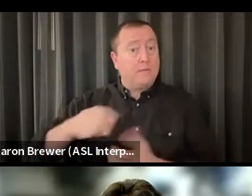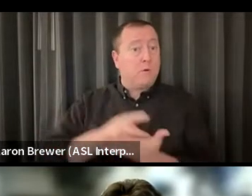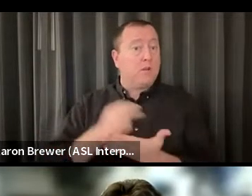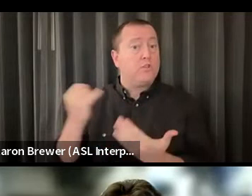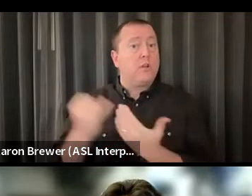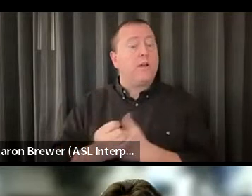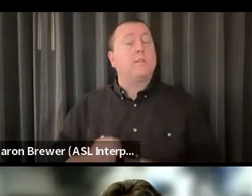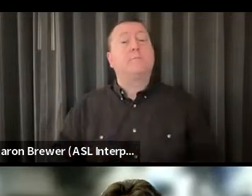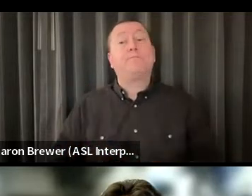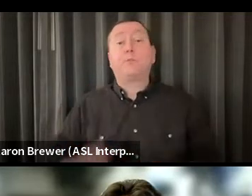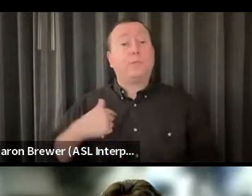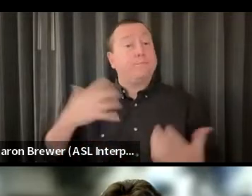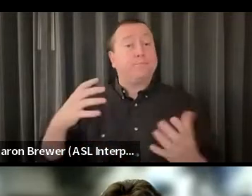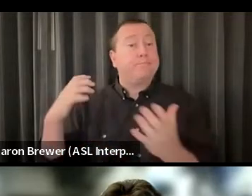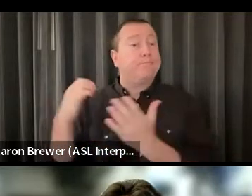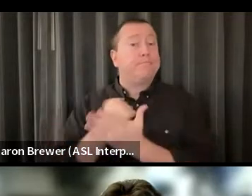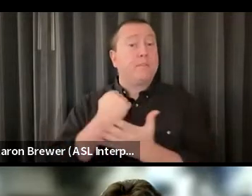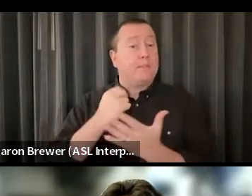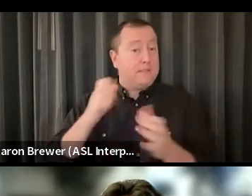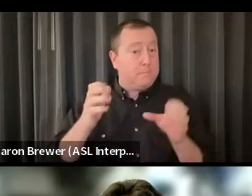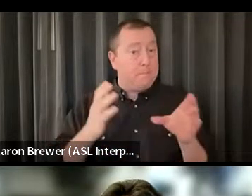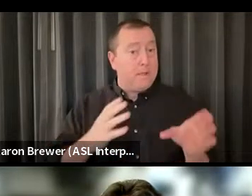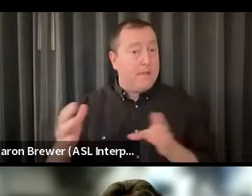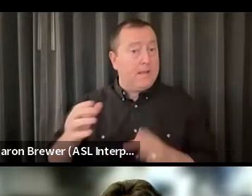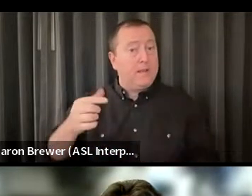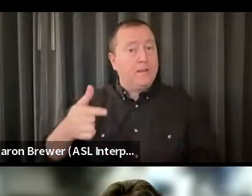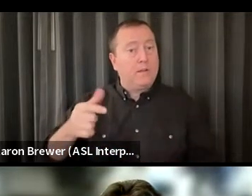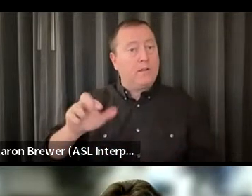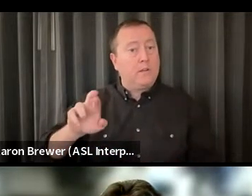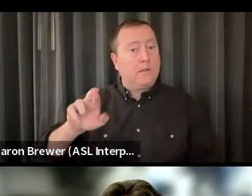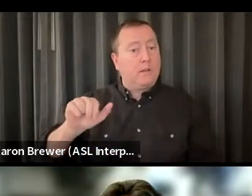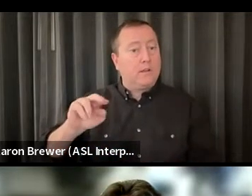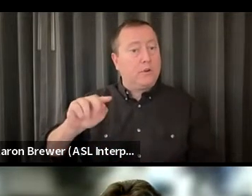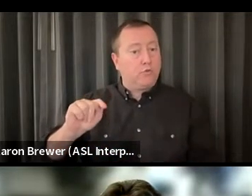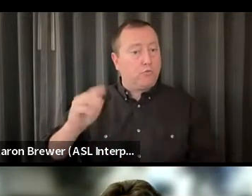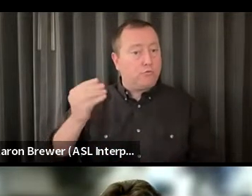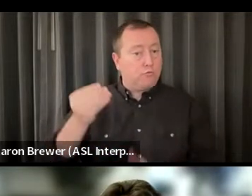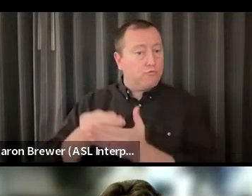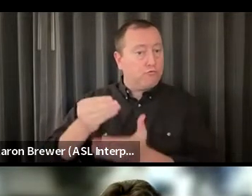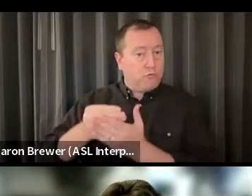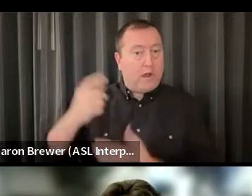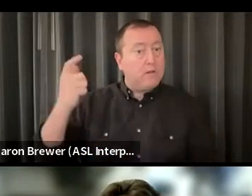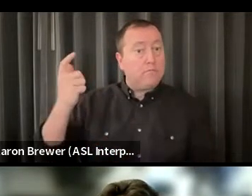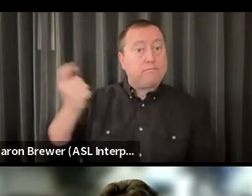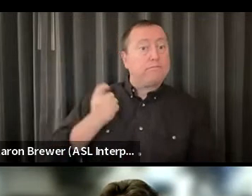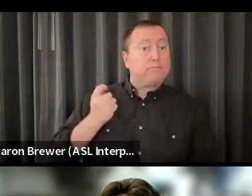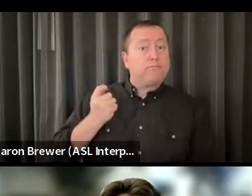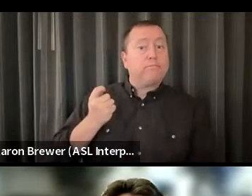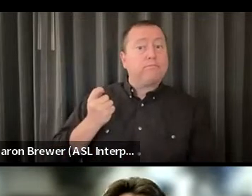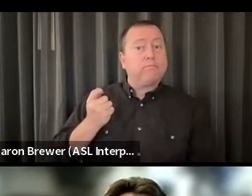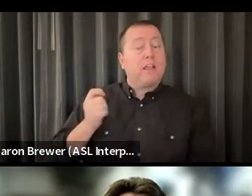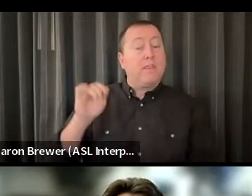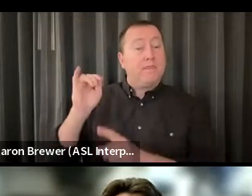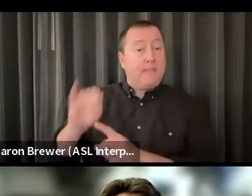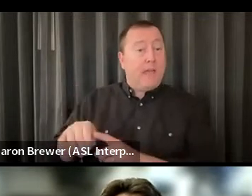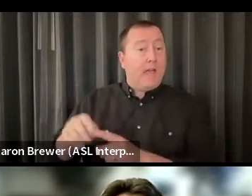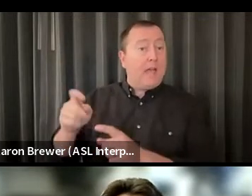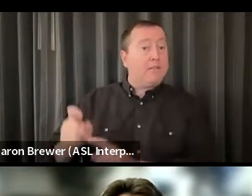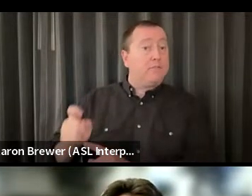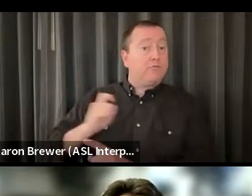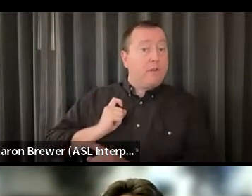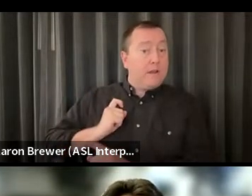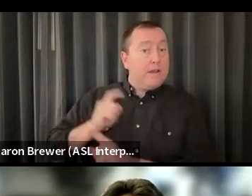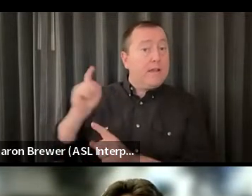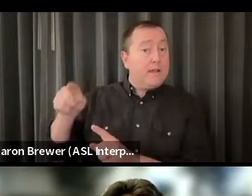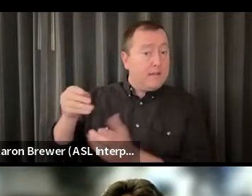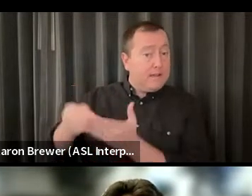was awarded, and I'm just going to give everybody a little bit of the background history on this. That a planning grant was awarded by